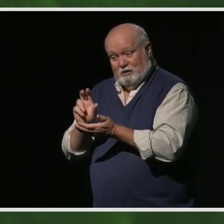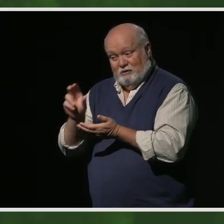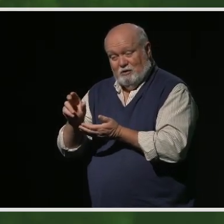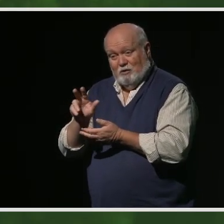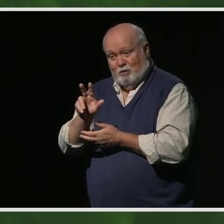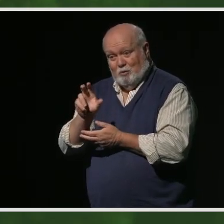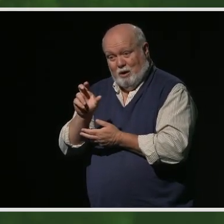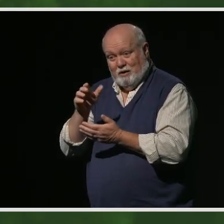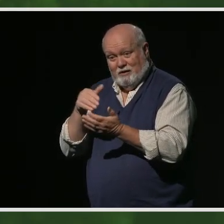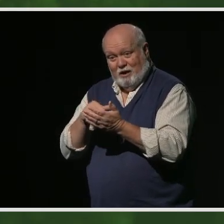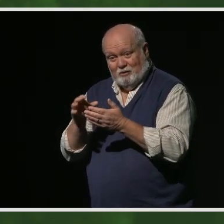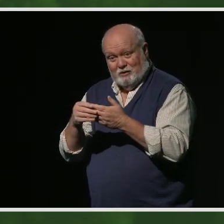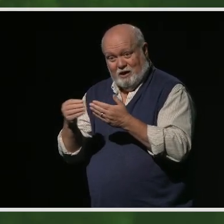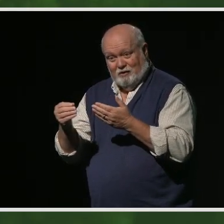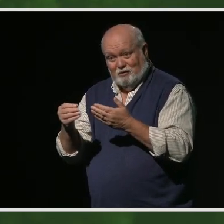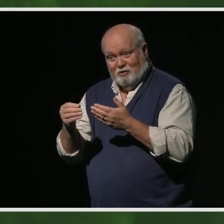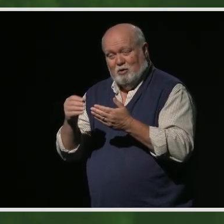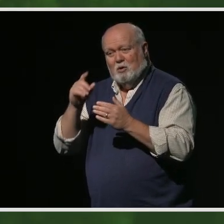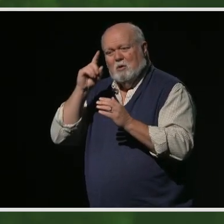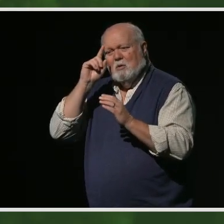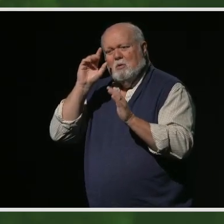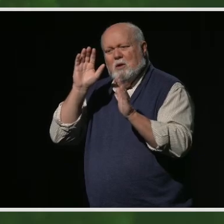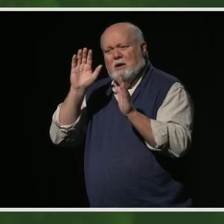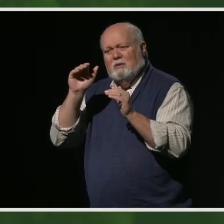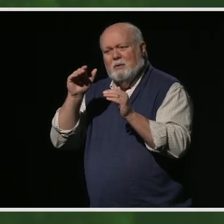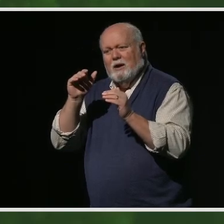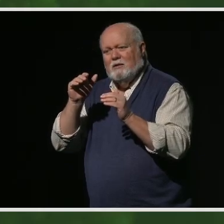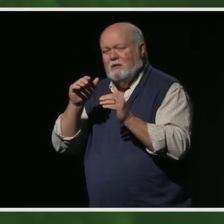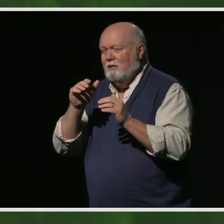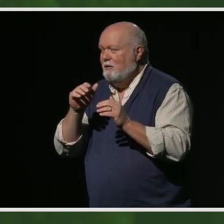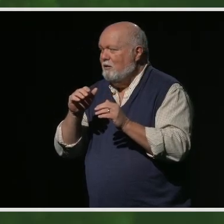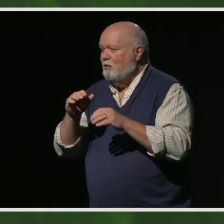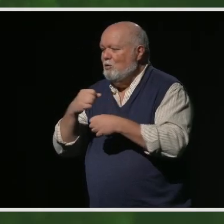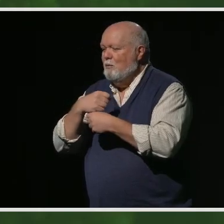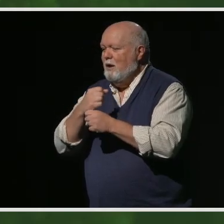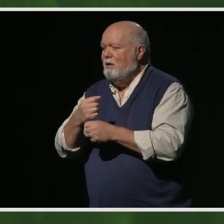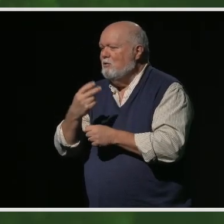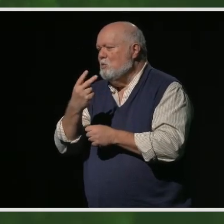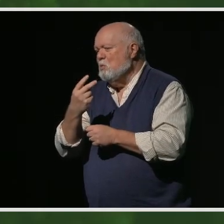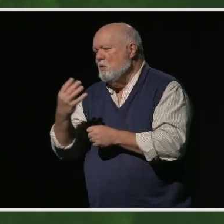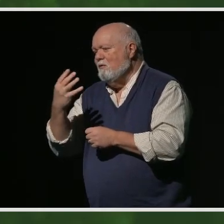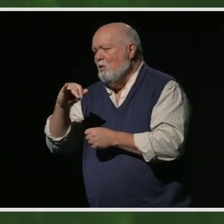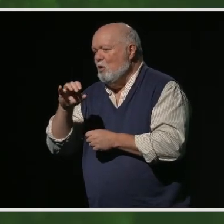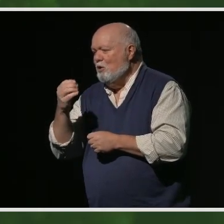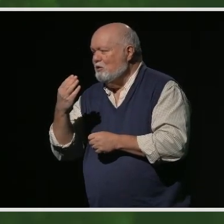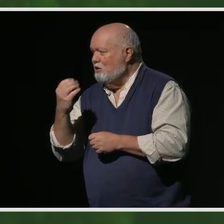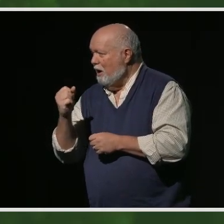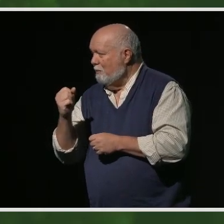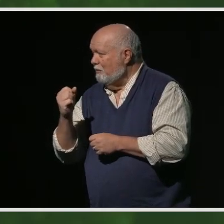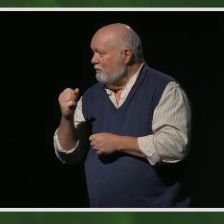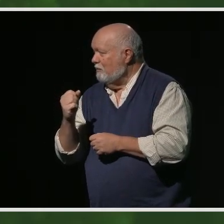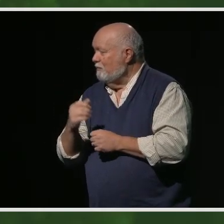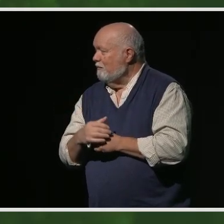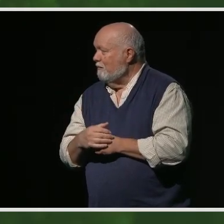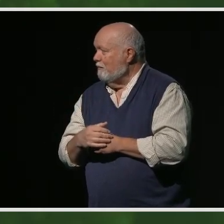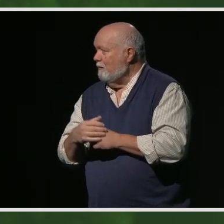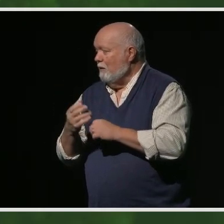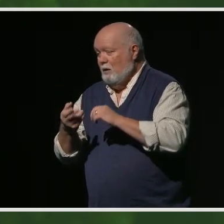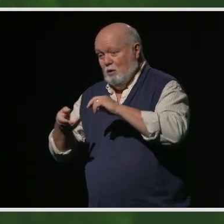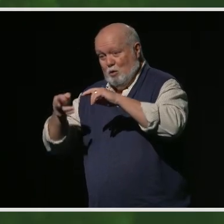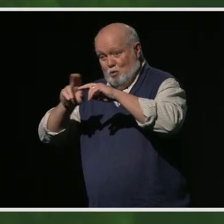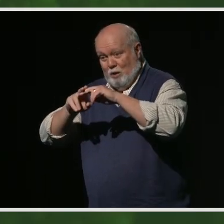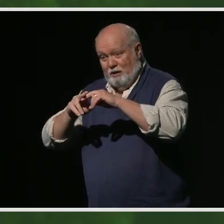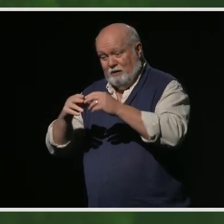creating 2 to 4 total jobs. Once our revenue grows to $1 million,